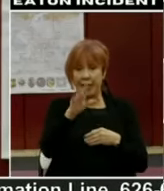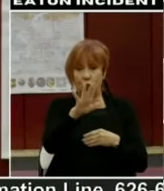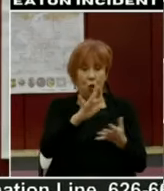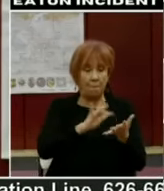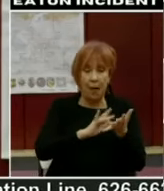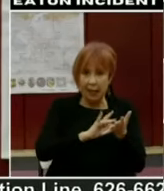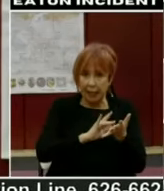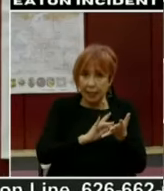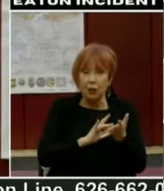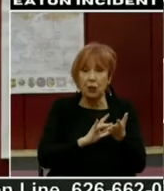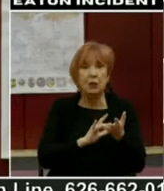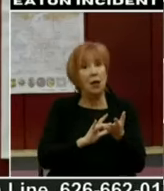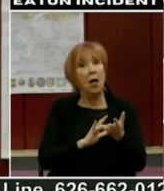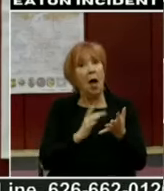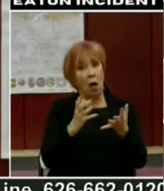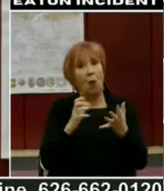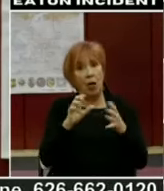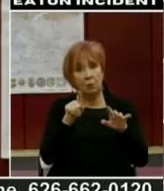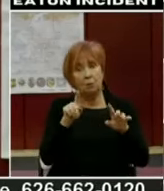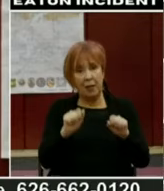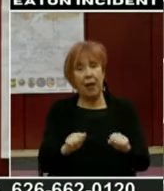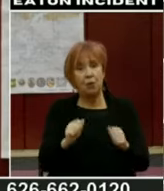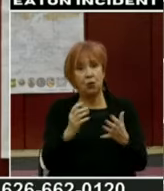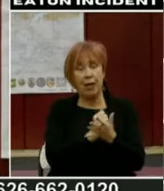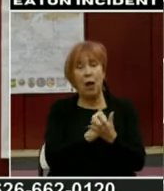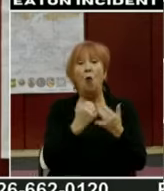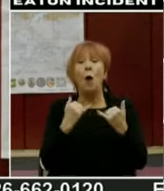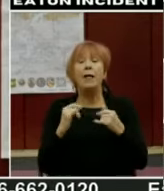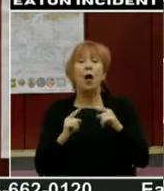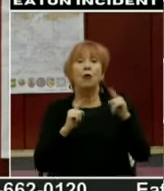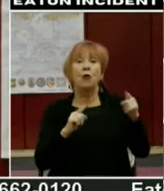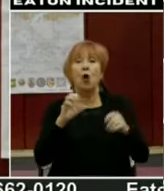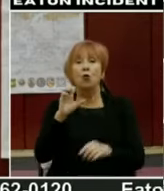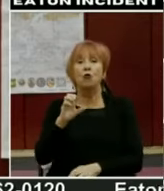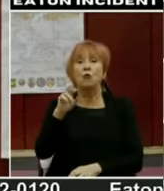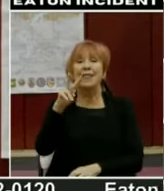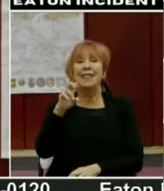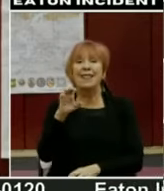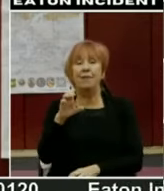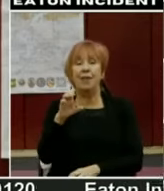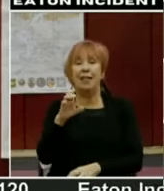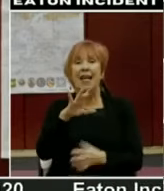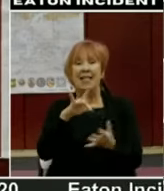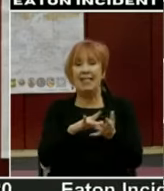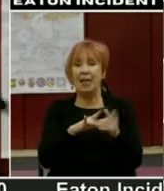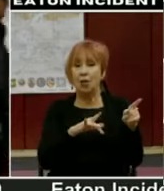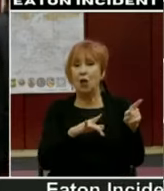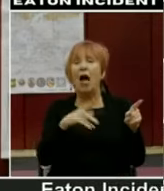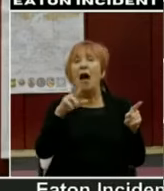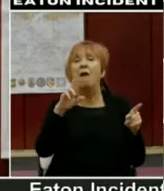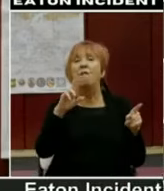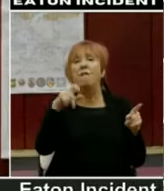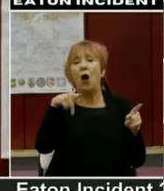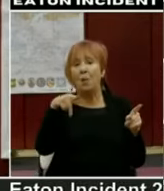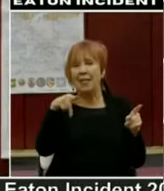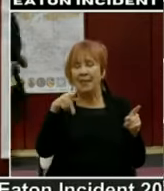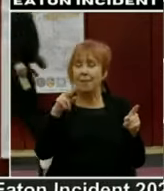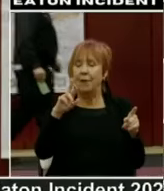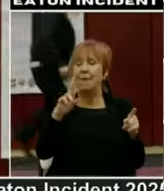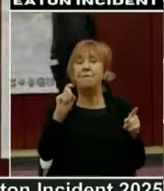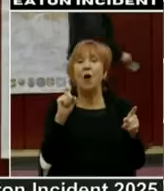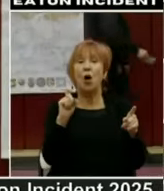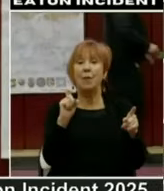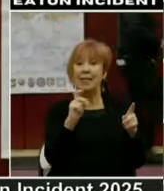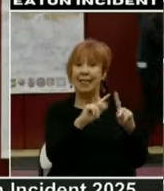get your medications. Right now, I know you can go to the Civic Center, and there's a pharmacy team there that'll help you connect